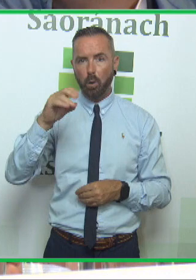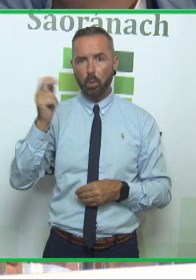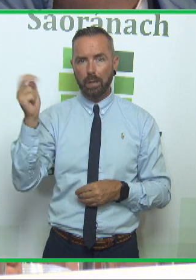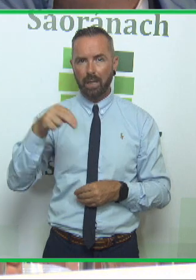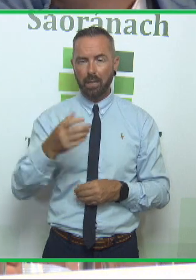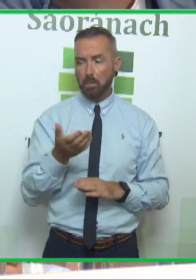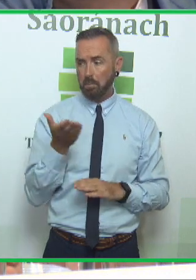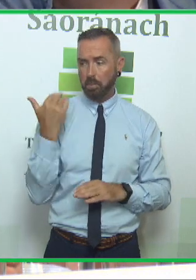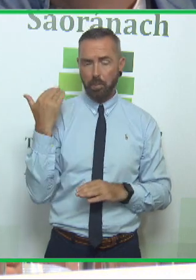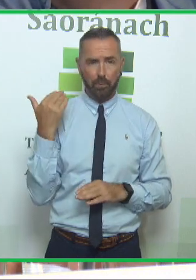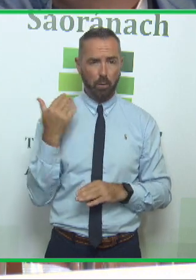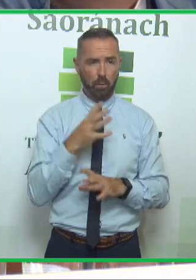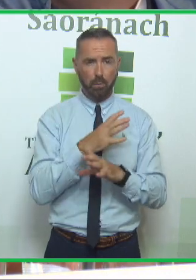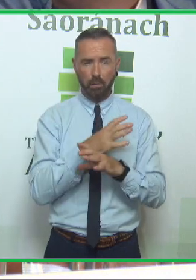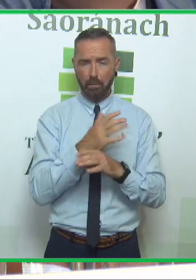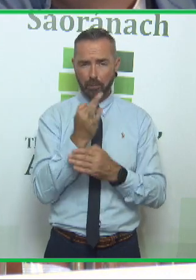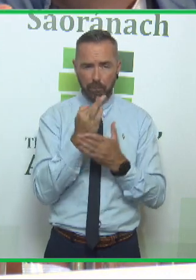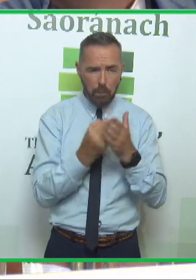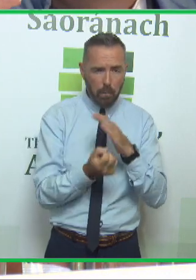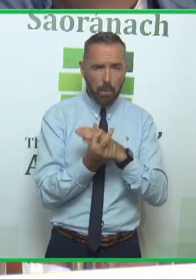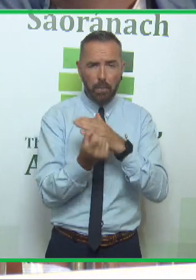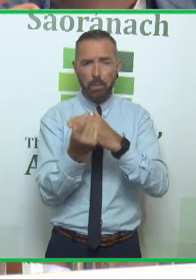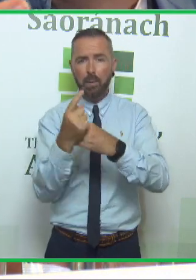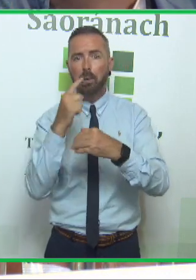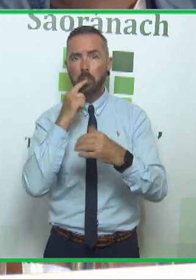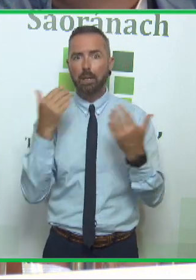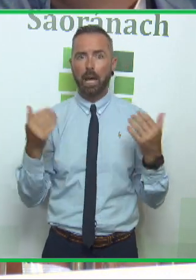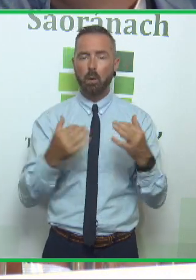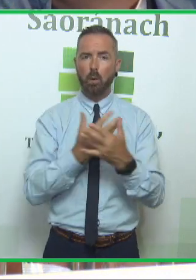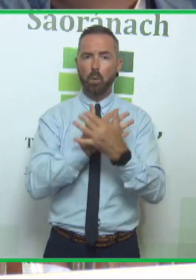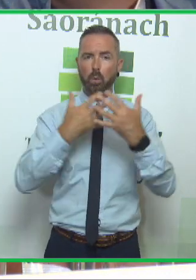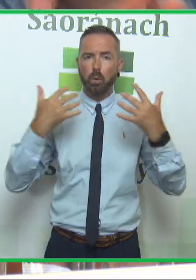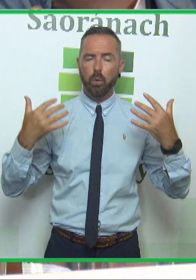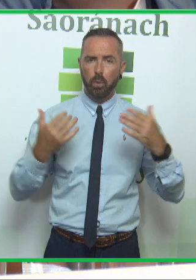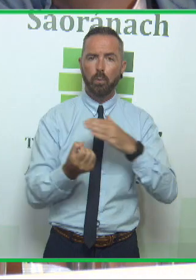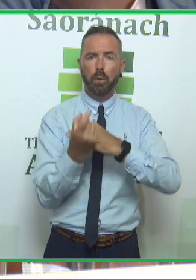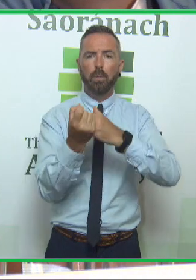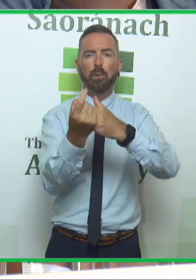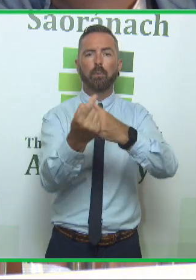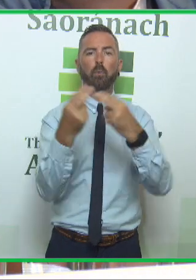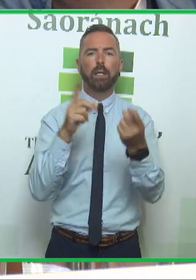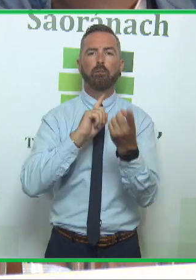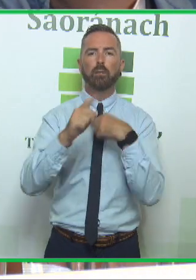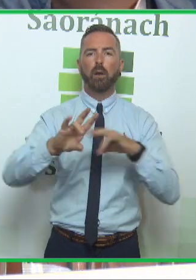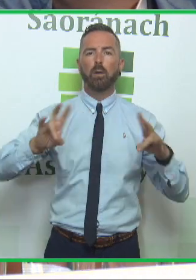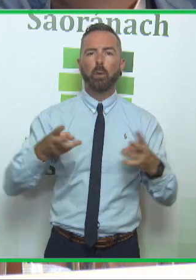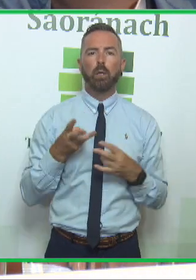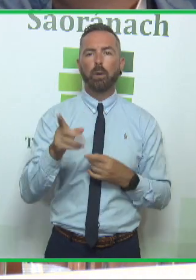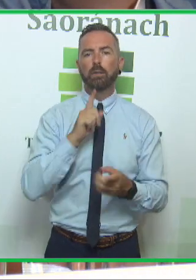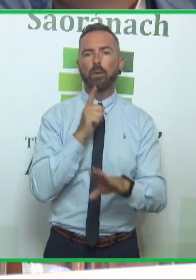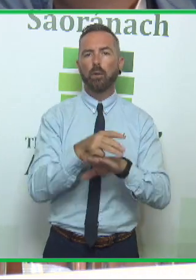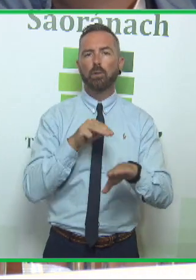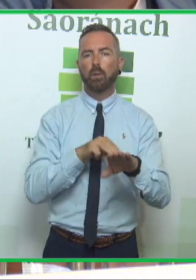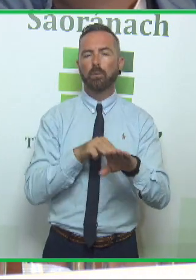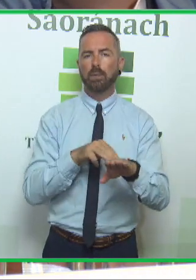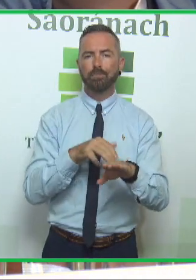drugs. The number of new presentations that have happened in the last 20 years are phenomenal. Ideally, we should have been responding in a very rapid way to those things in an agile